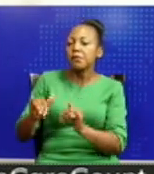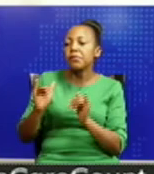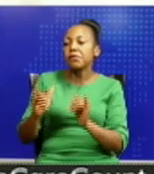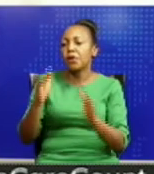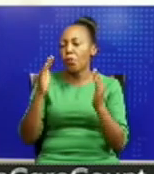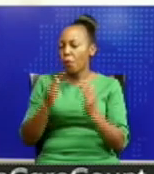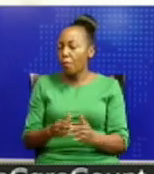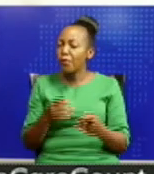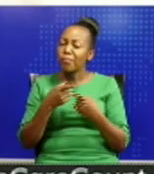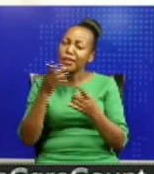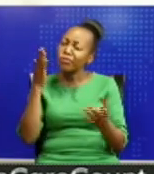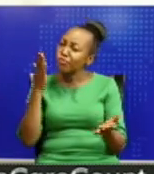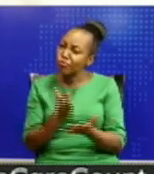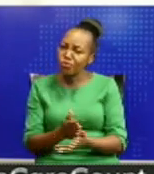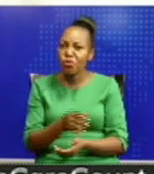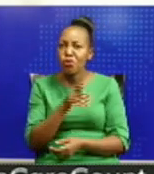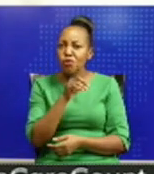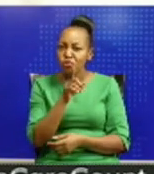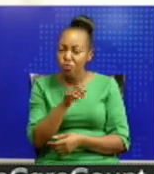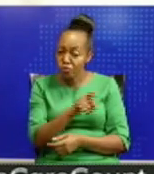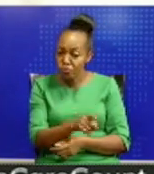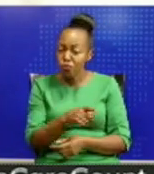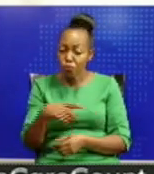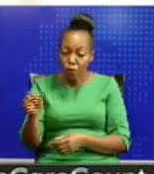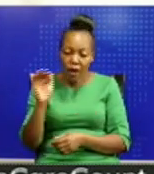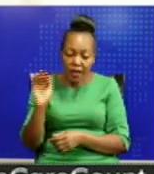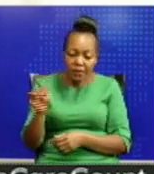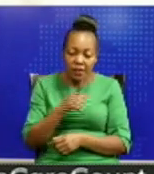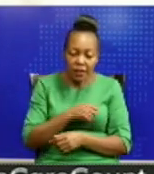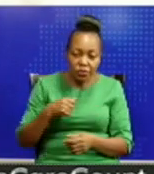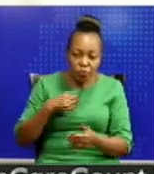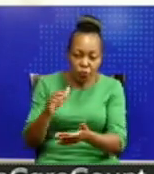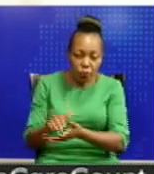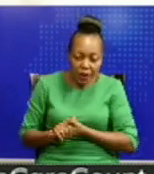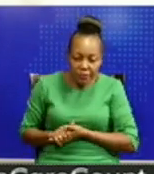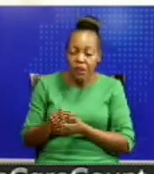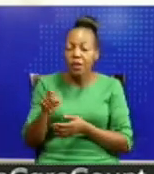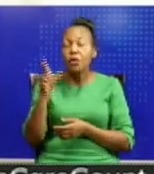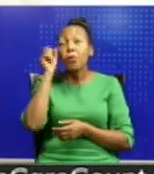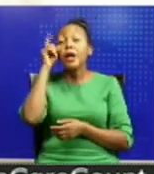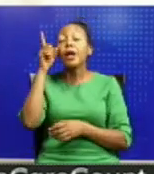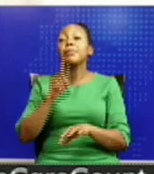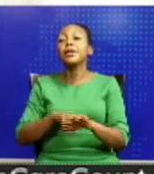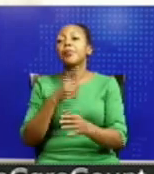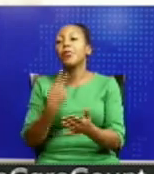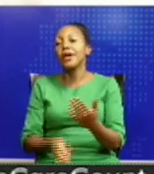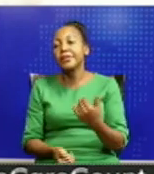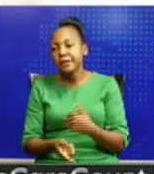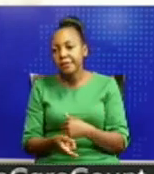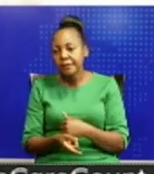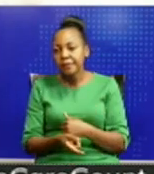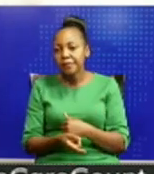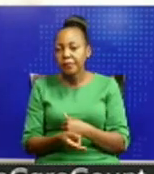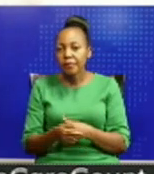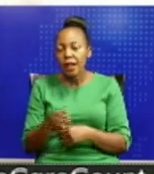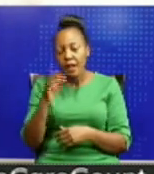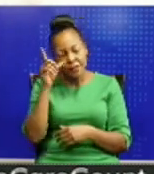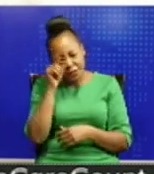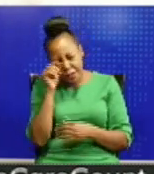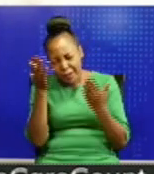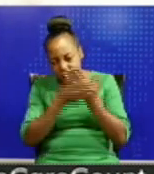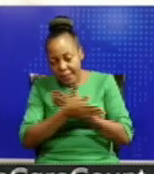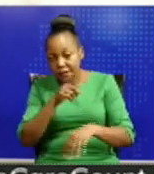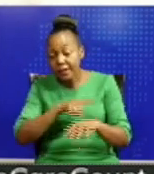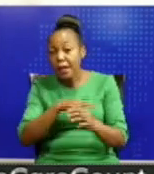But actually, you go at that home and ask that wife, what time do you wake up? What time do you go to